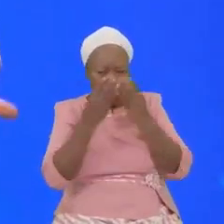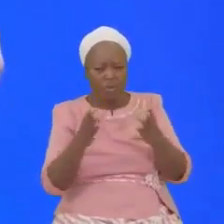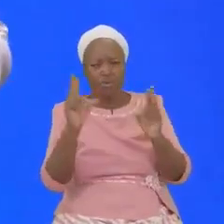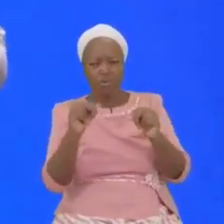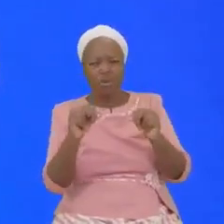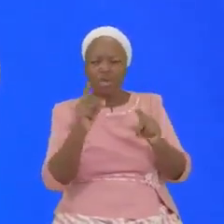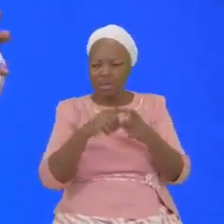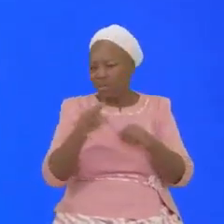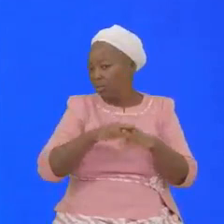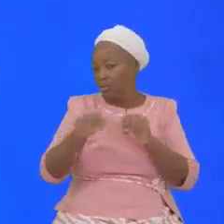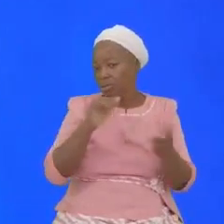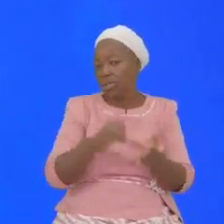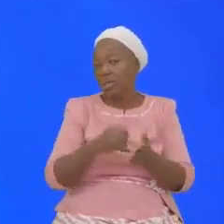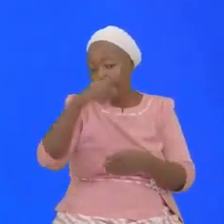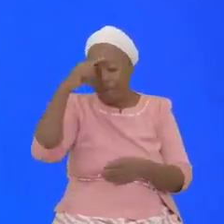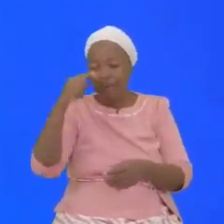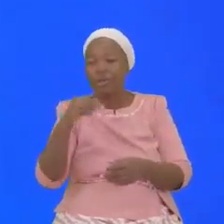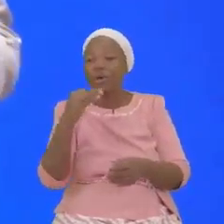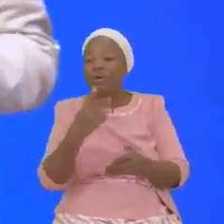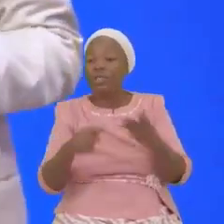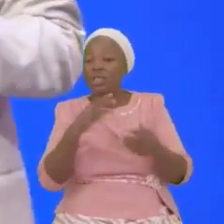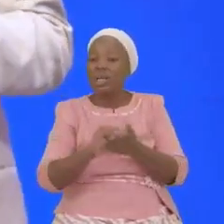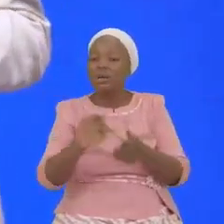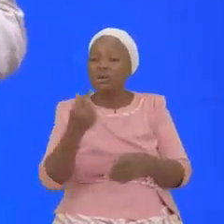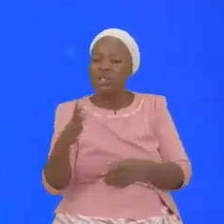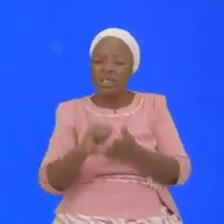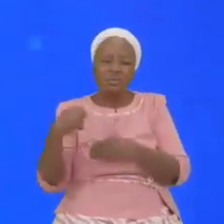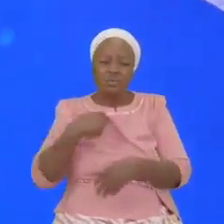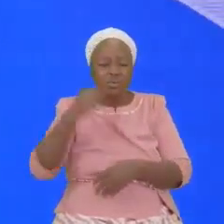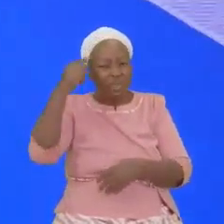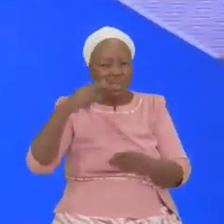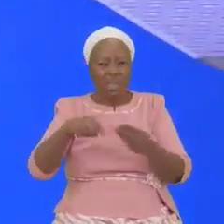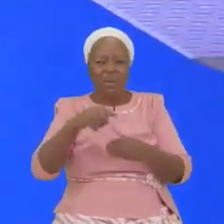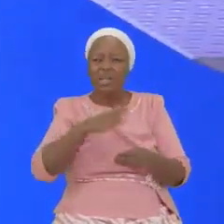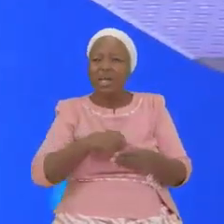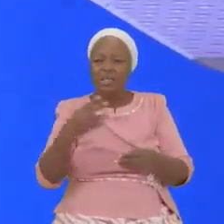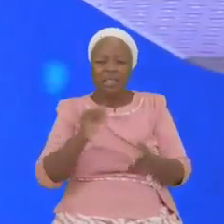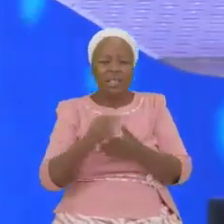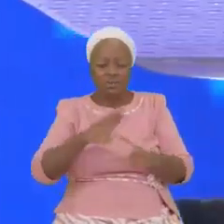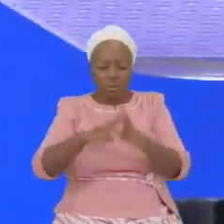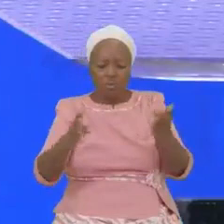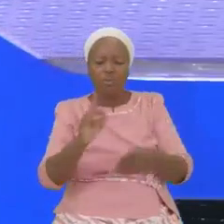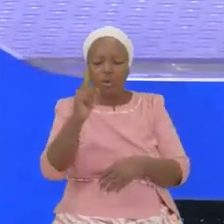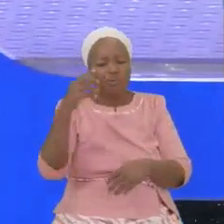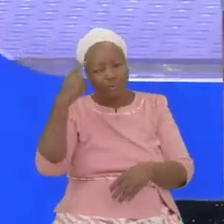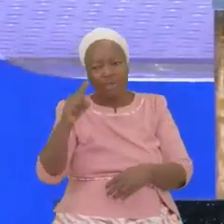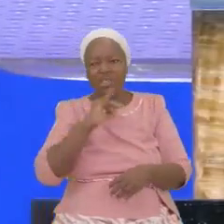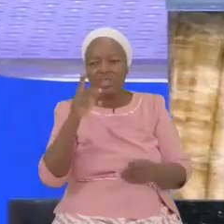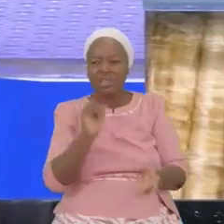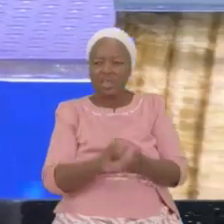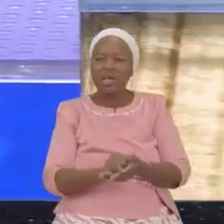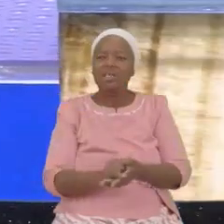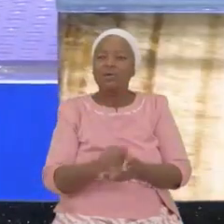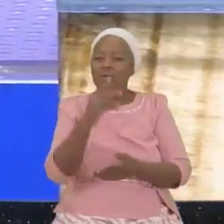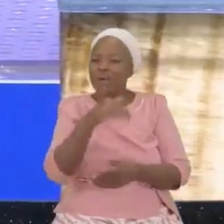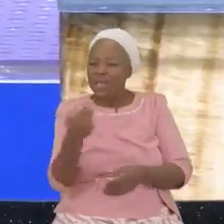it says the only thing we think about and the only thing we focus on whatsoever is of good report,